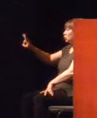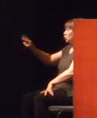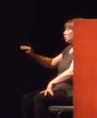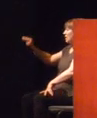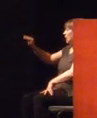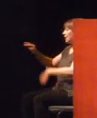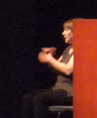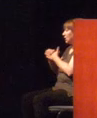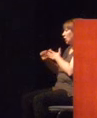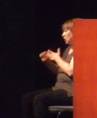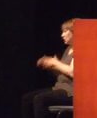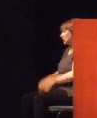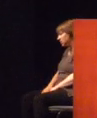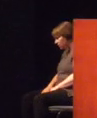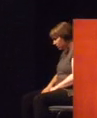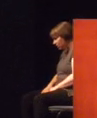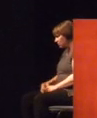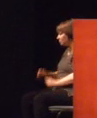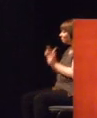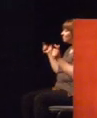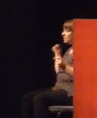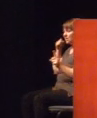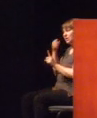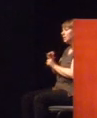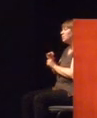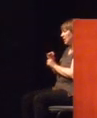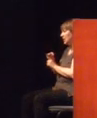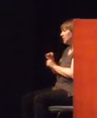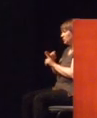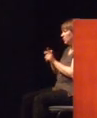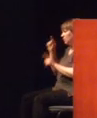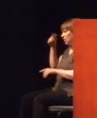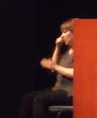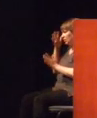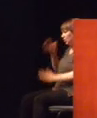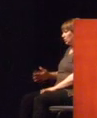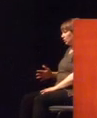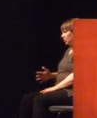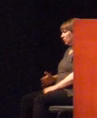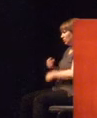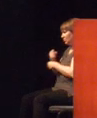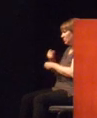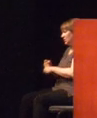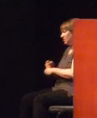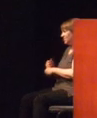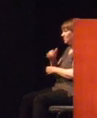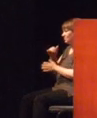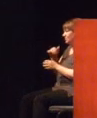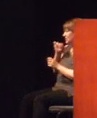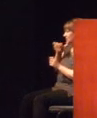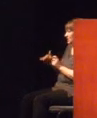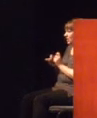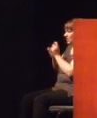million. So it is a significant impact from the decision that the governor and the legislature have made to not